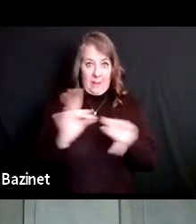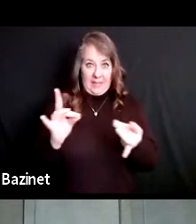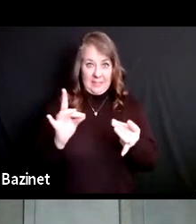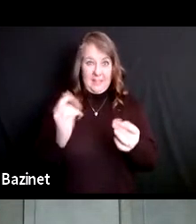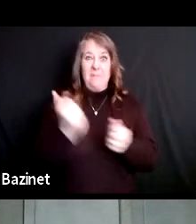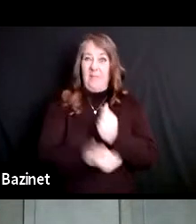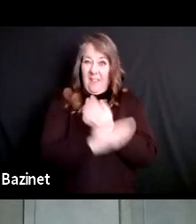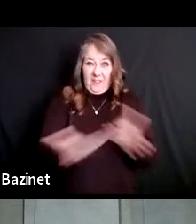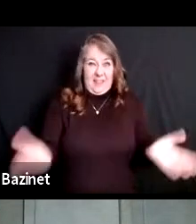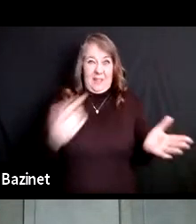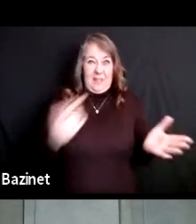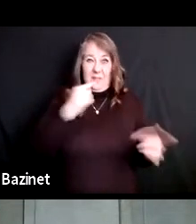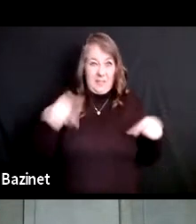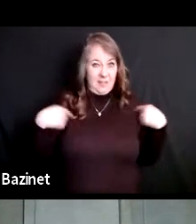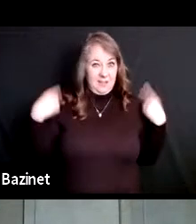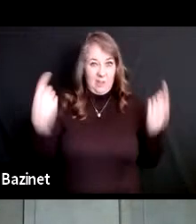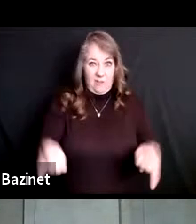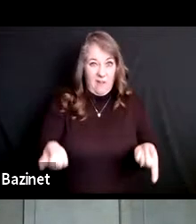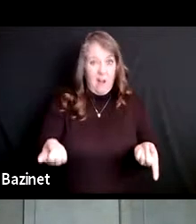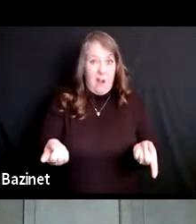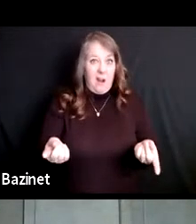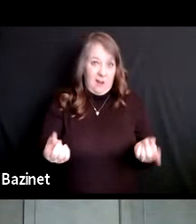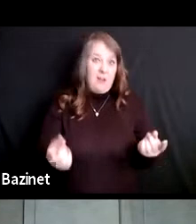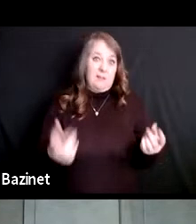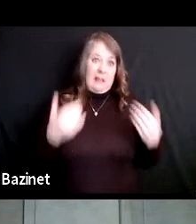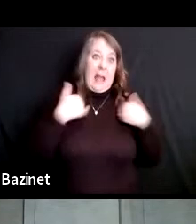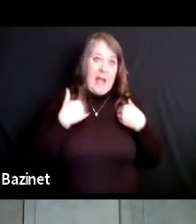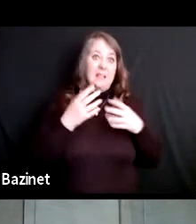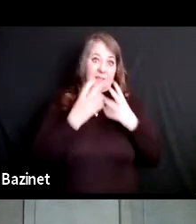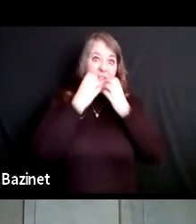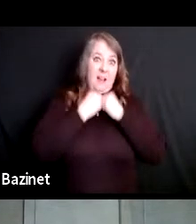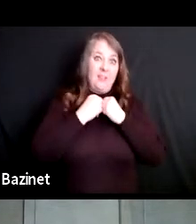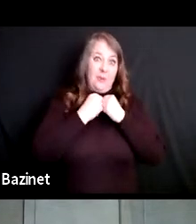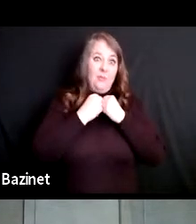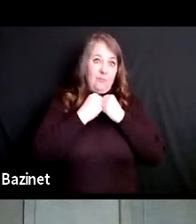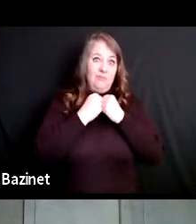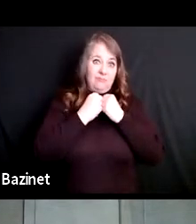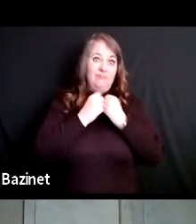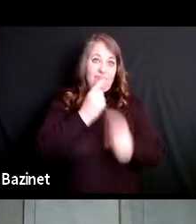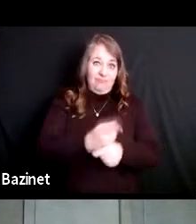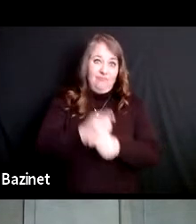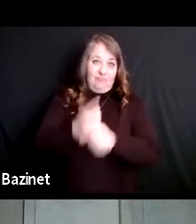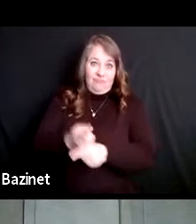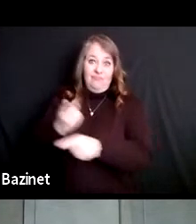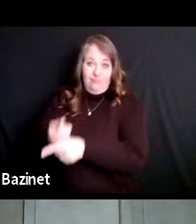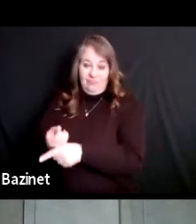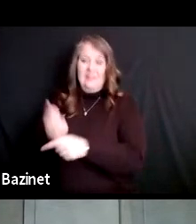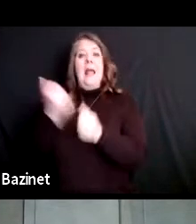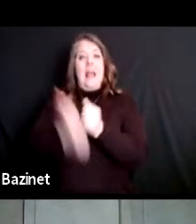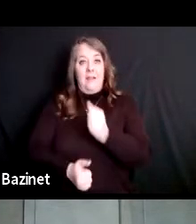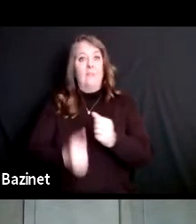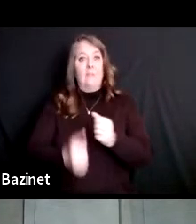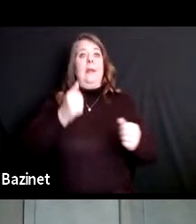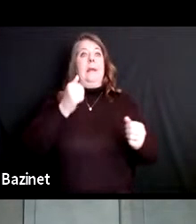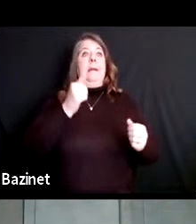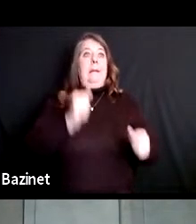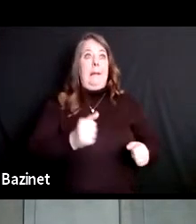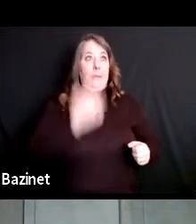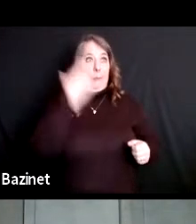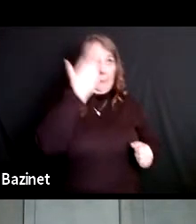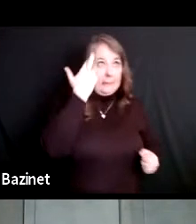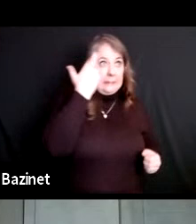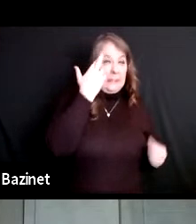has said has merit, has value. And for every argument, there's a counter argument.